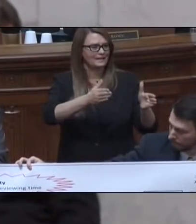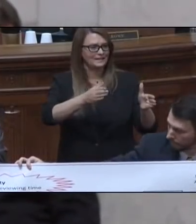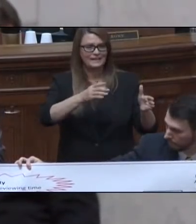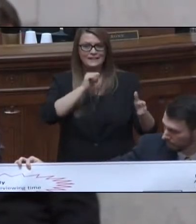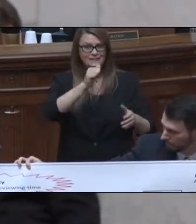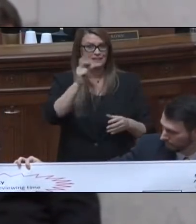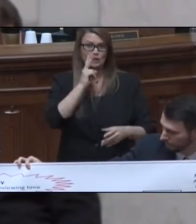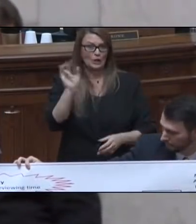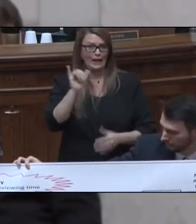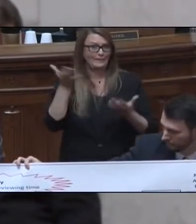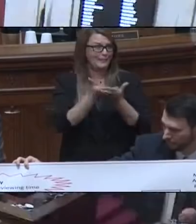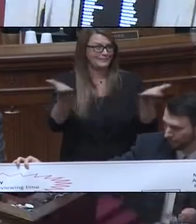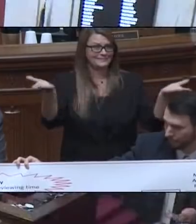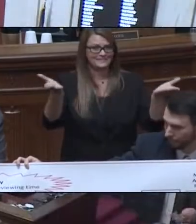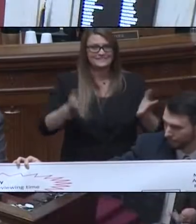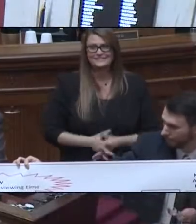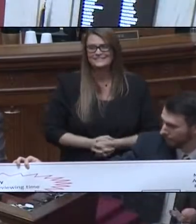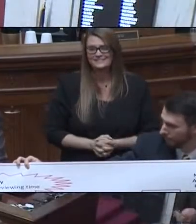this.